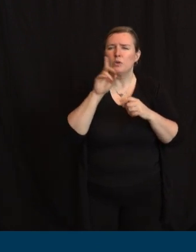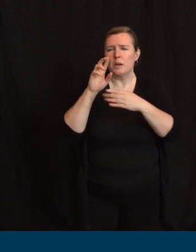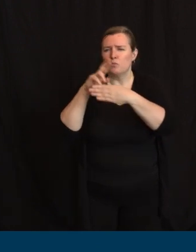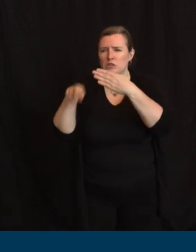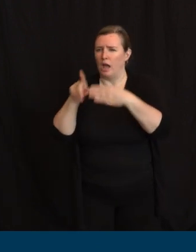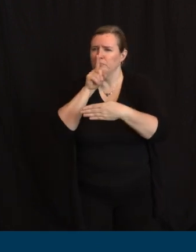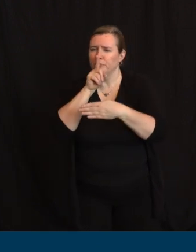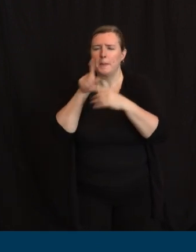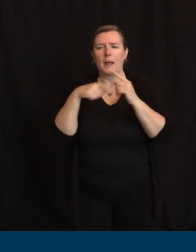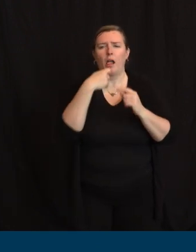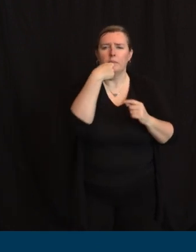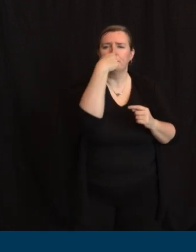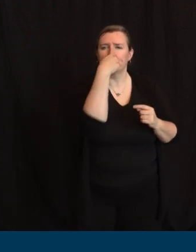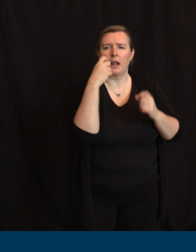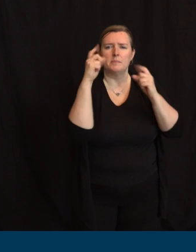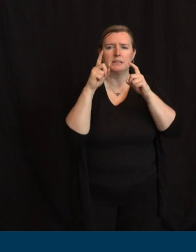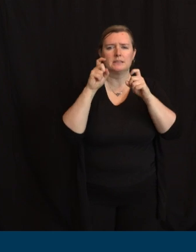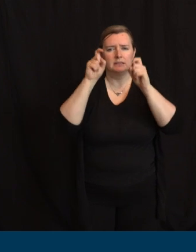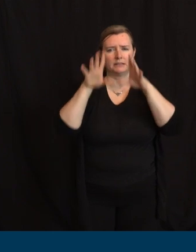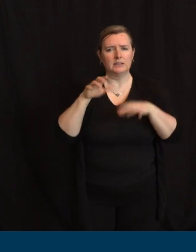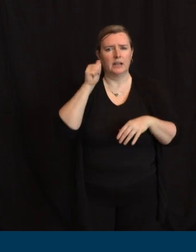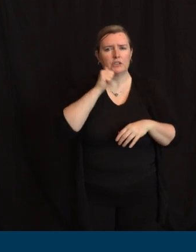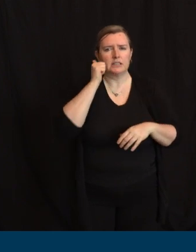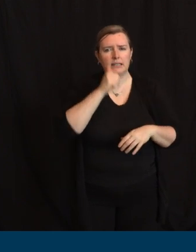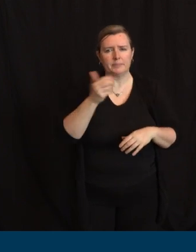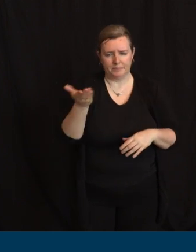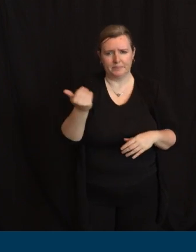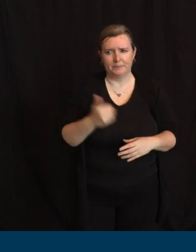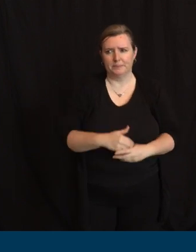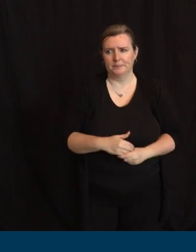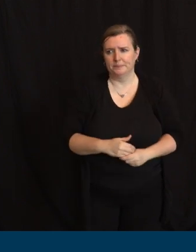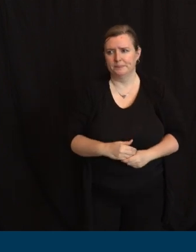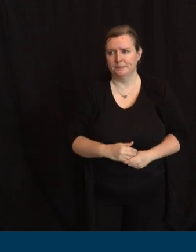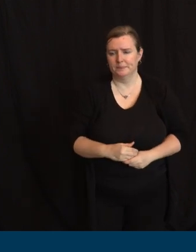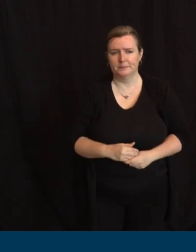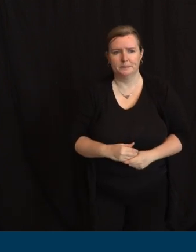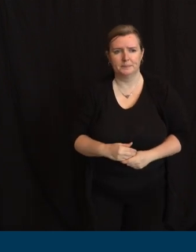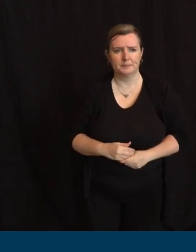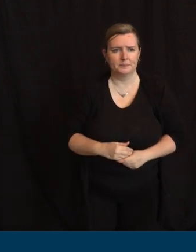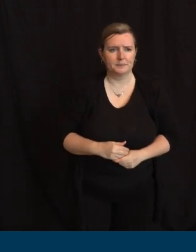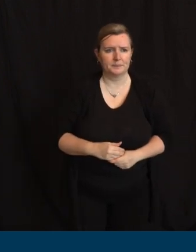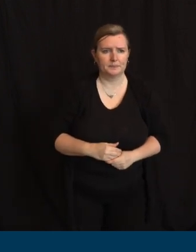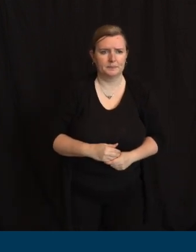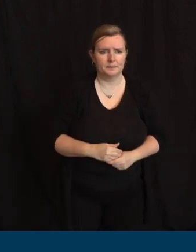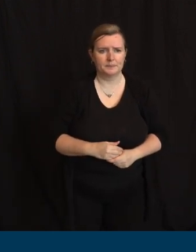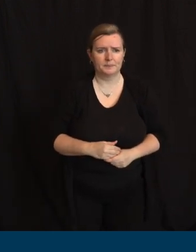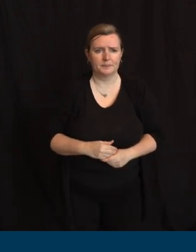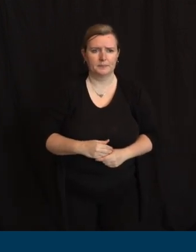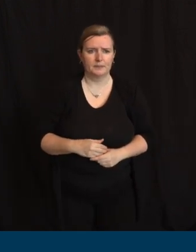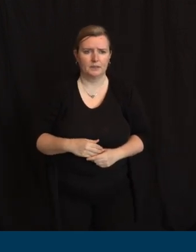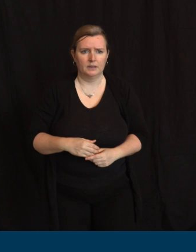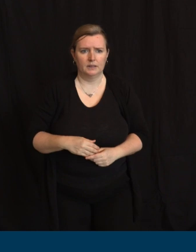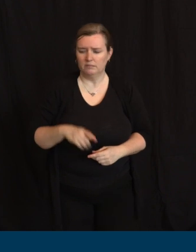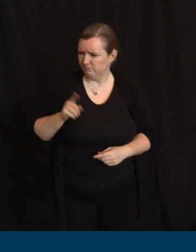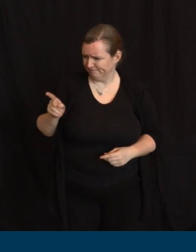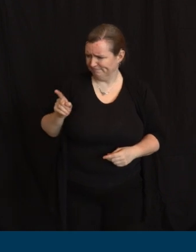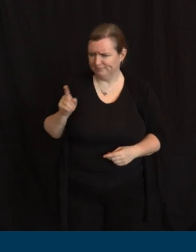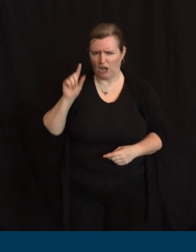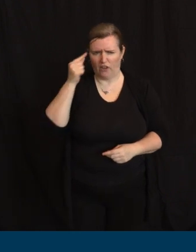Judy, I will defer to you in terms of more access. I think at one level we've hit this pretty hard, that we